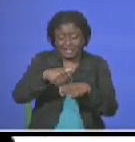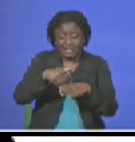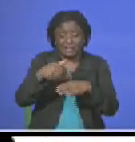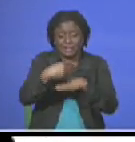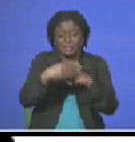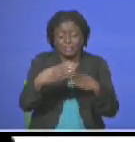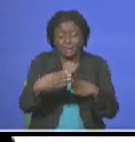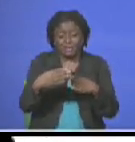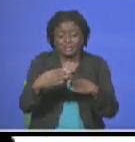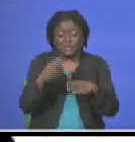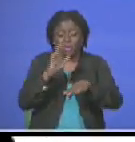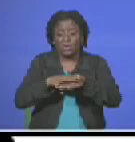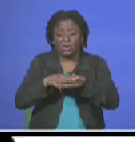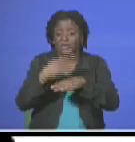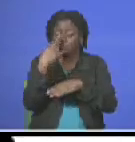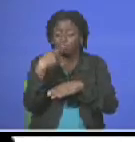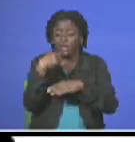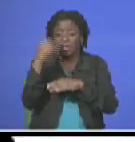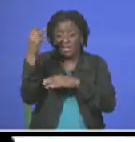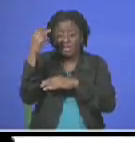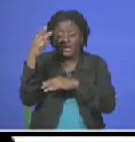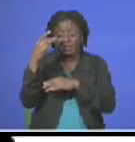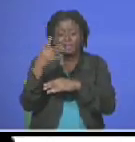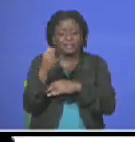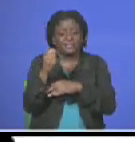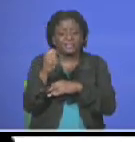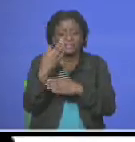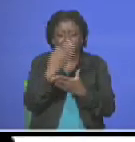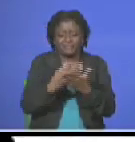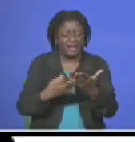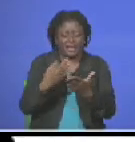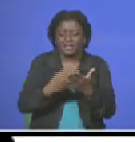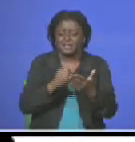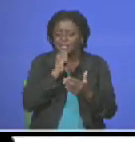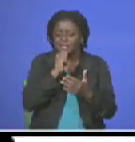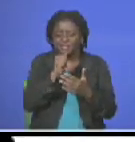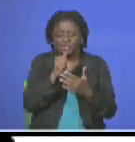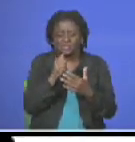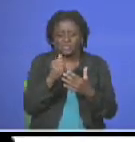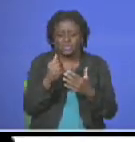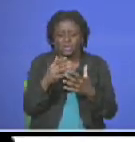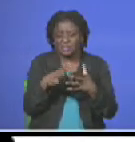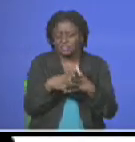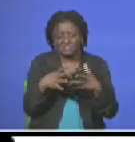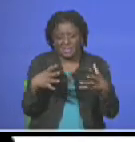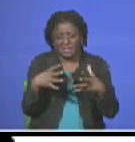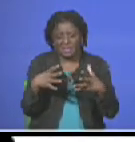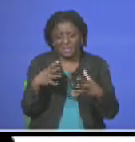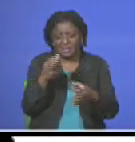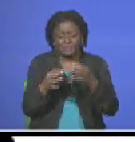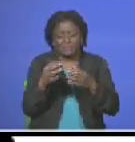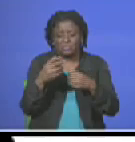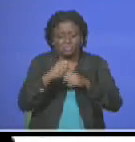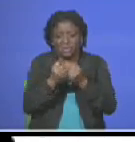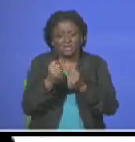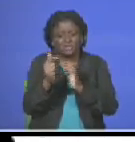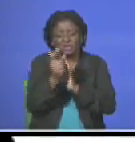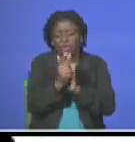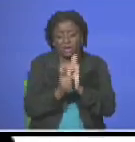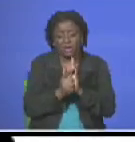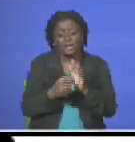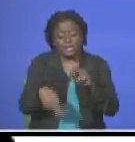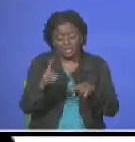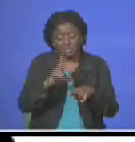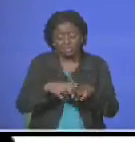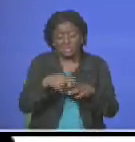with mixed reviews. No, the fine is not hefty at all. If you don't break the law, then it won't be applied to you. Increase the fine if you